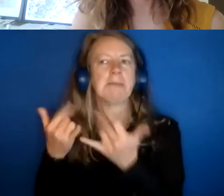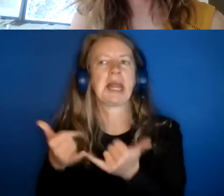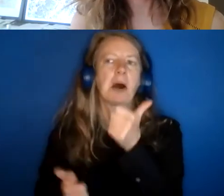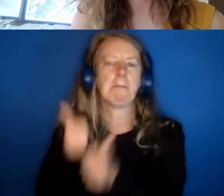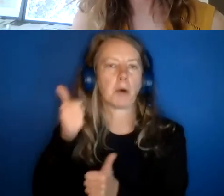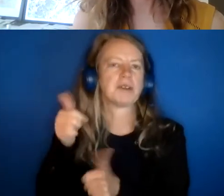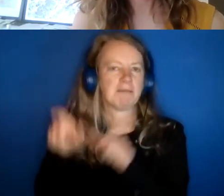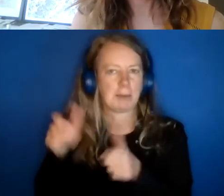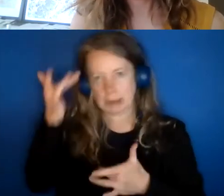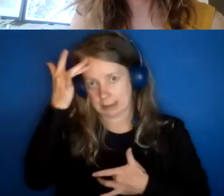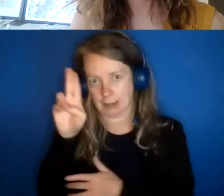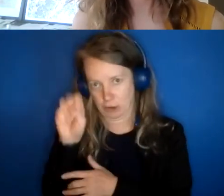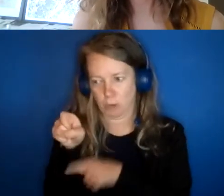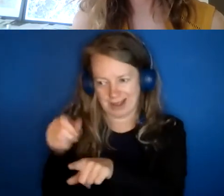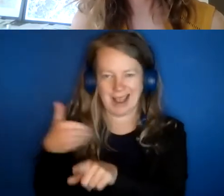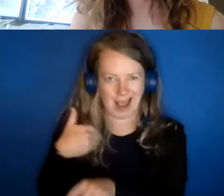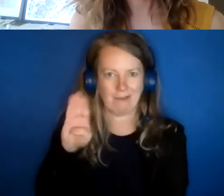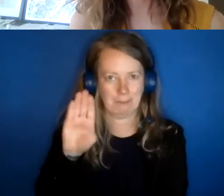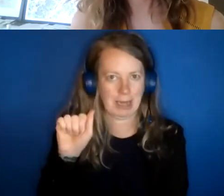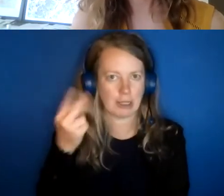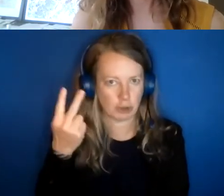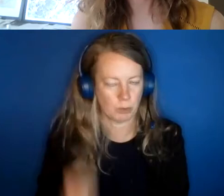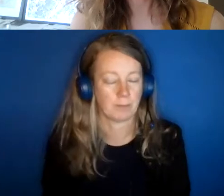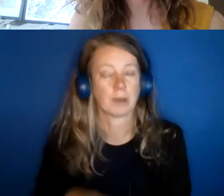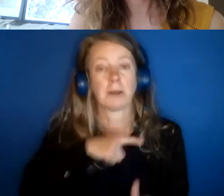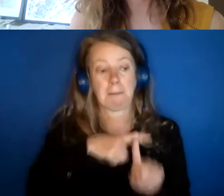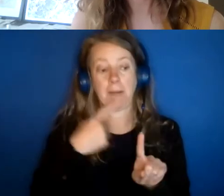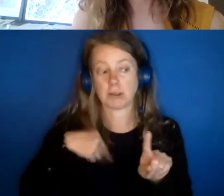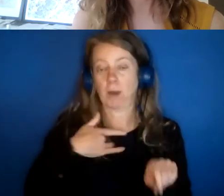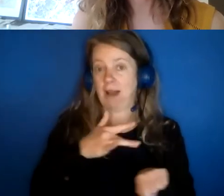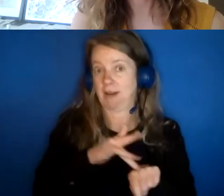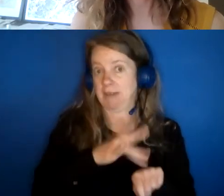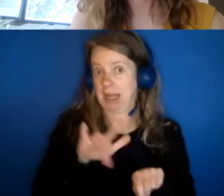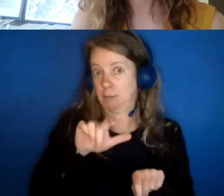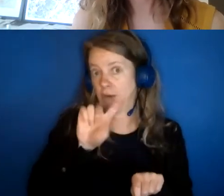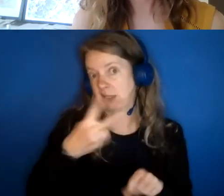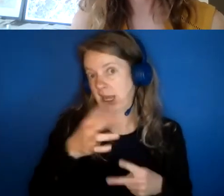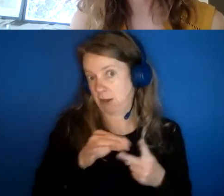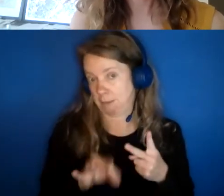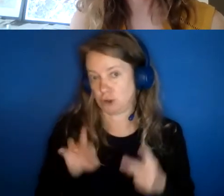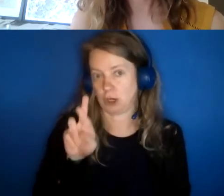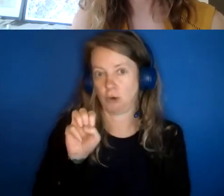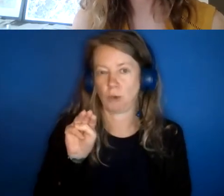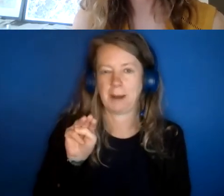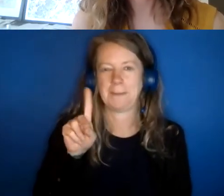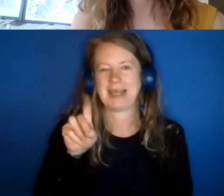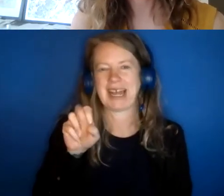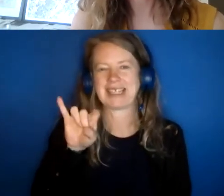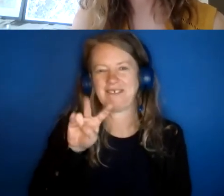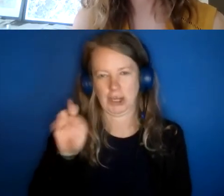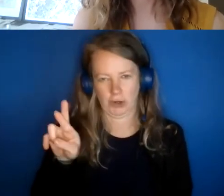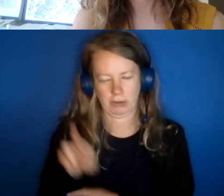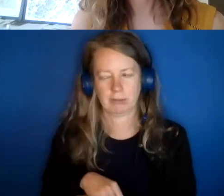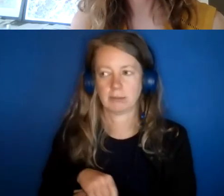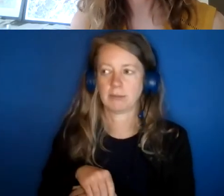US. In addition to that, we do offer Remdesivir as an alternative. And once again, the difference there is